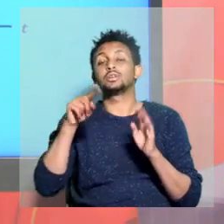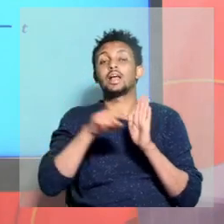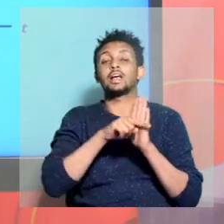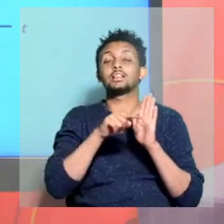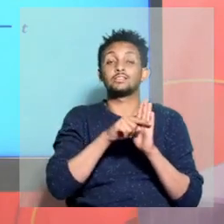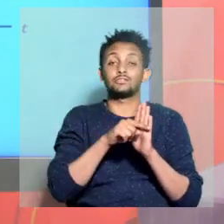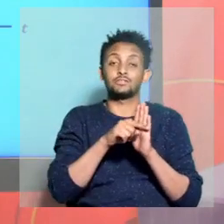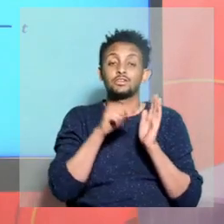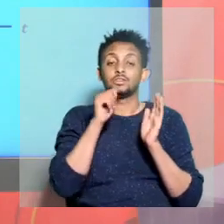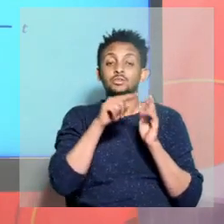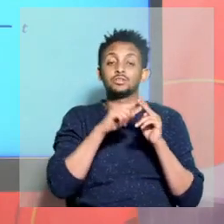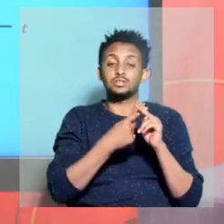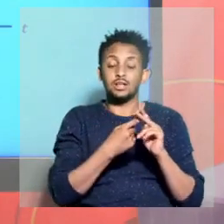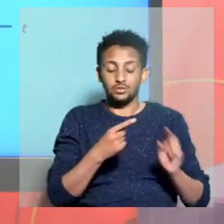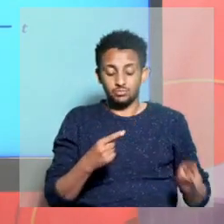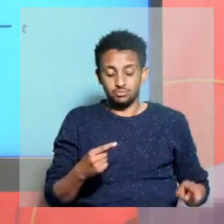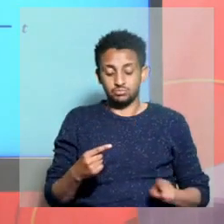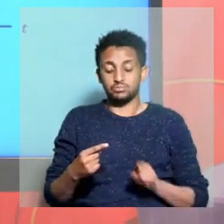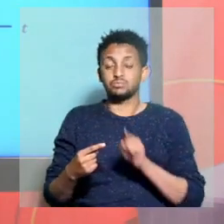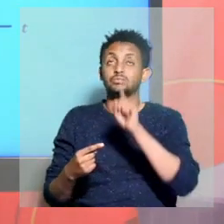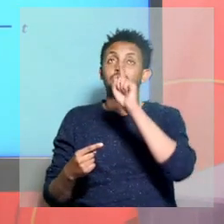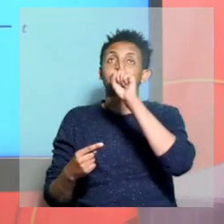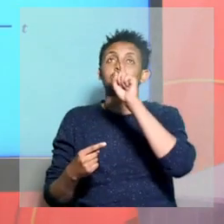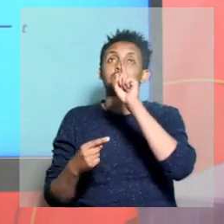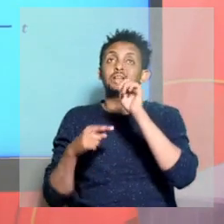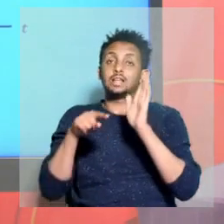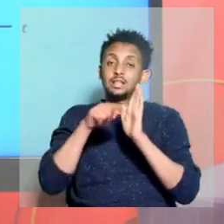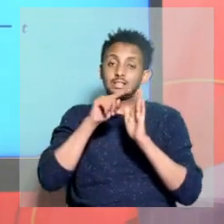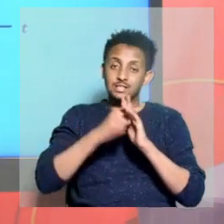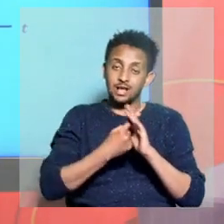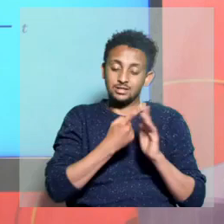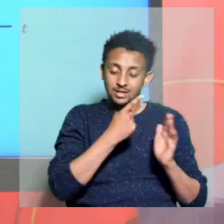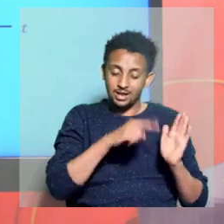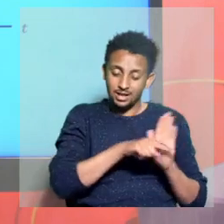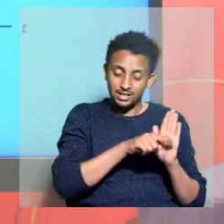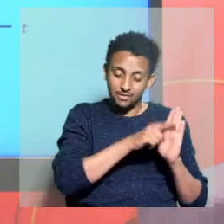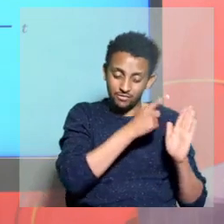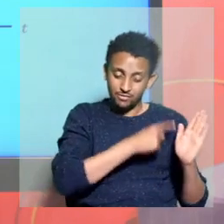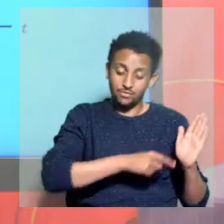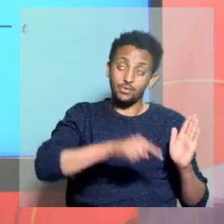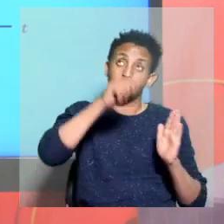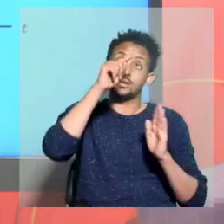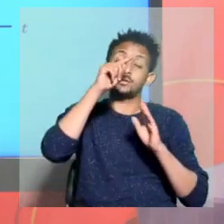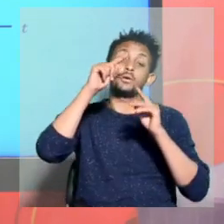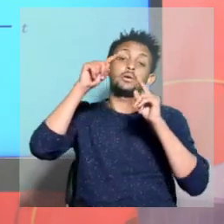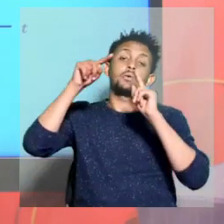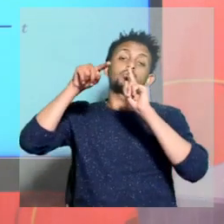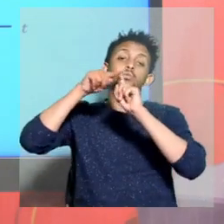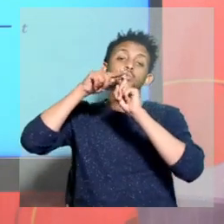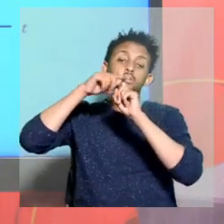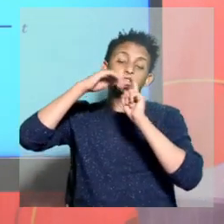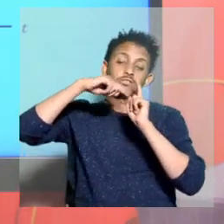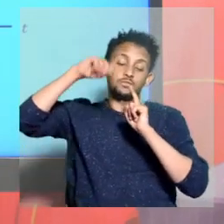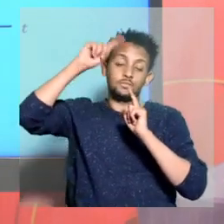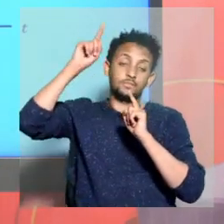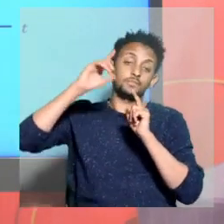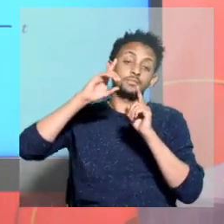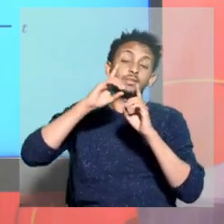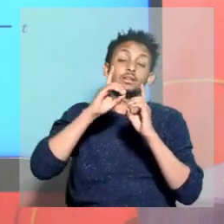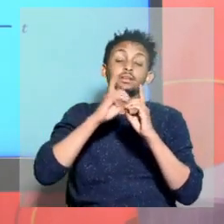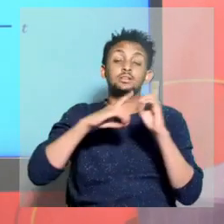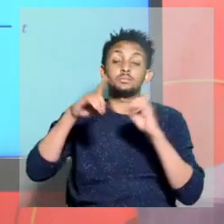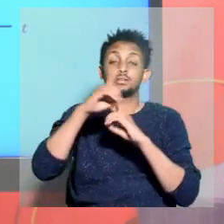one. So you should have to start from this one and so on. It's possible to have velocity, displacement,